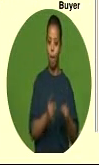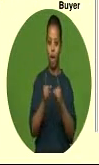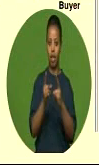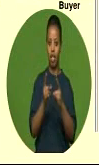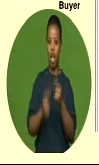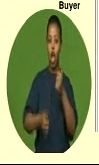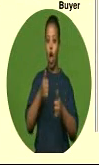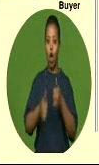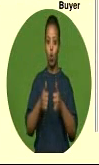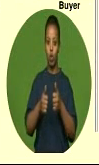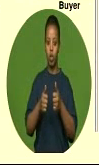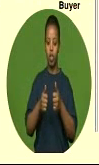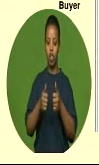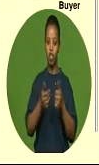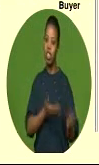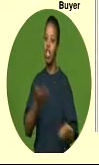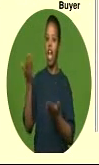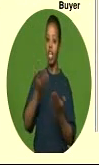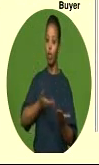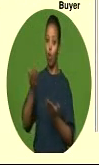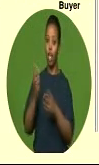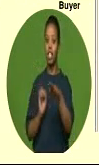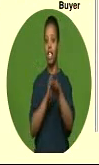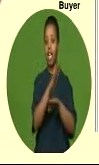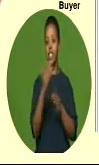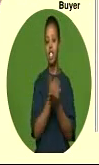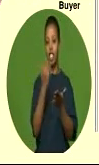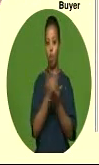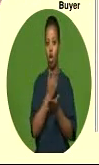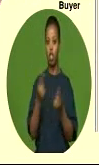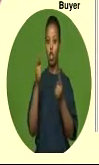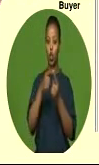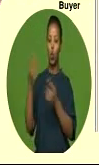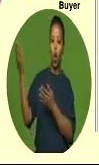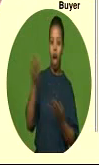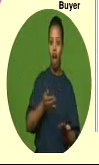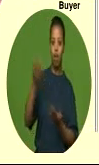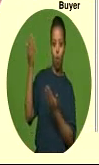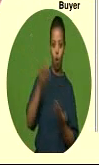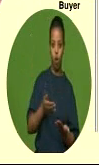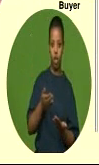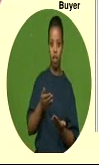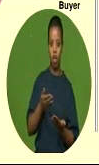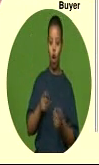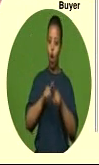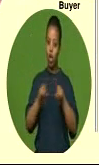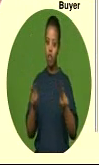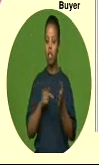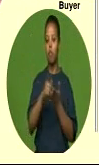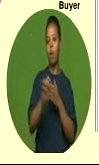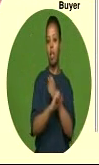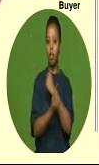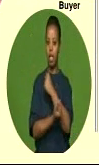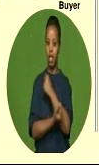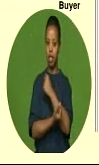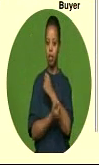in which the exporter sends the product to an importer on a deferred payment